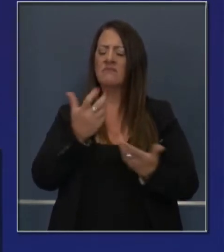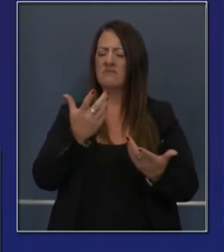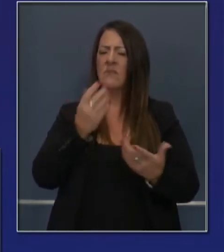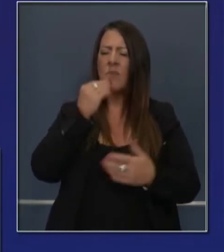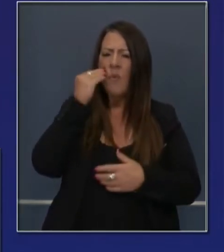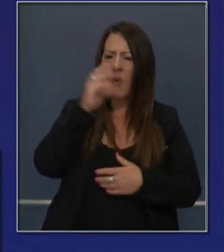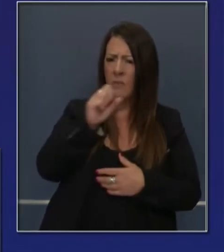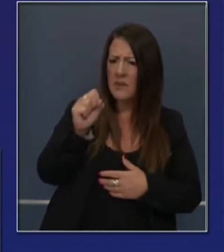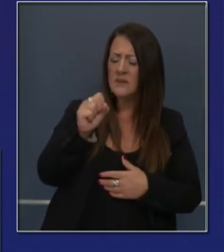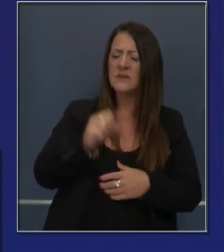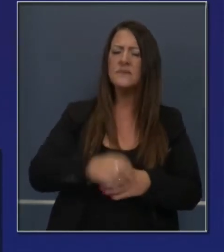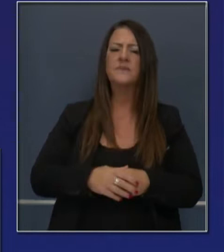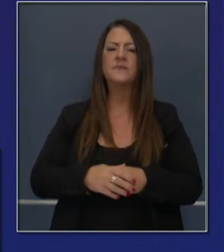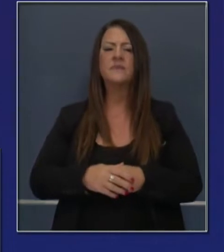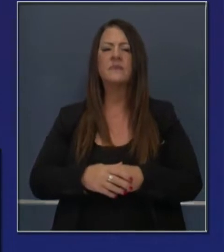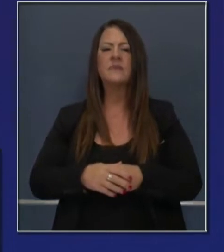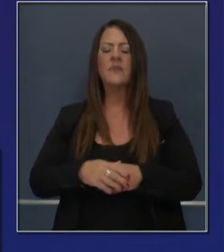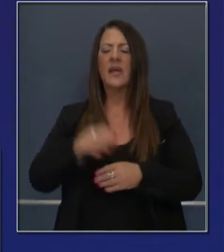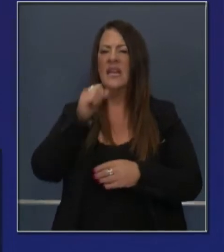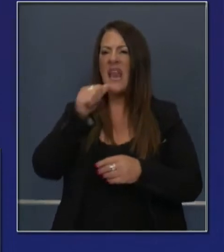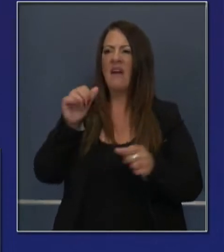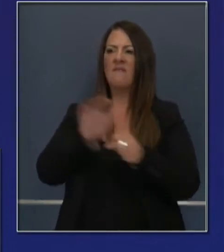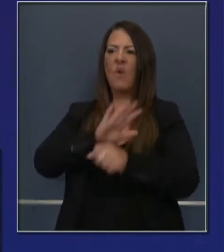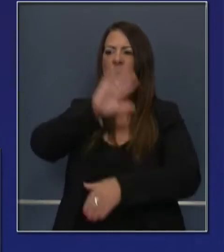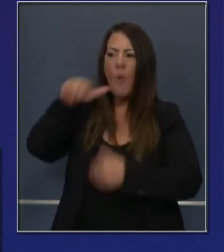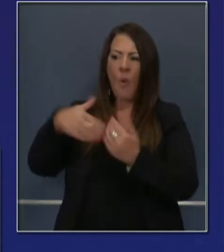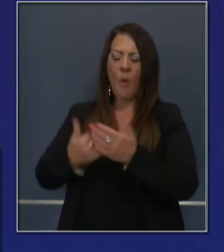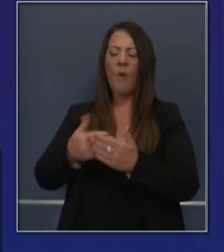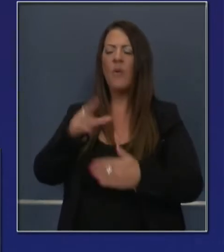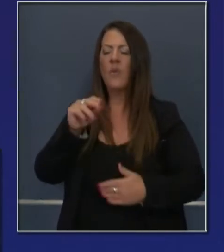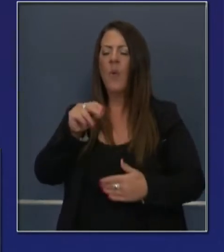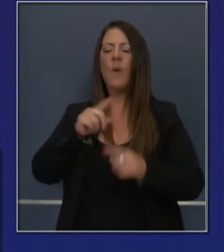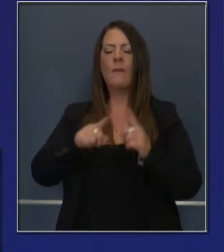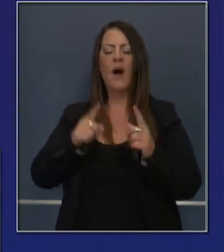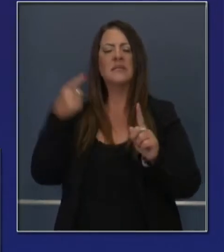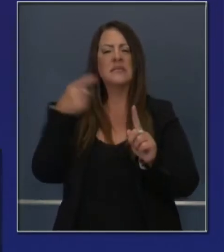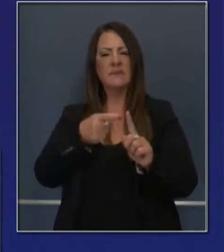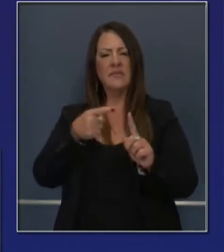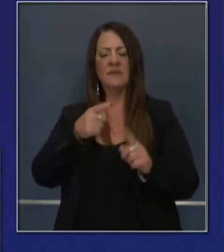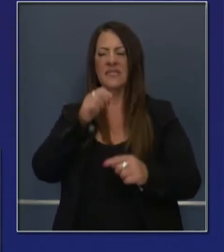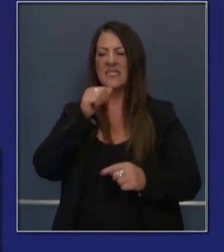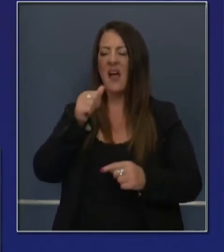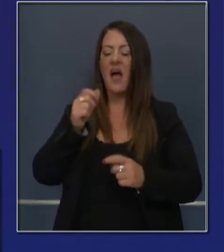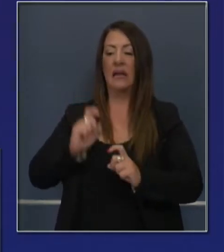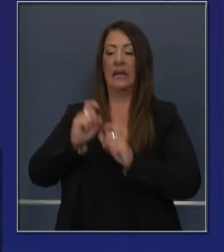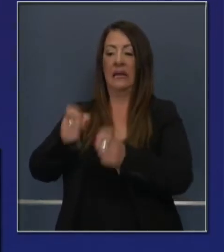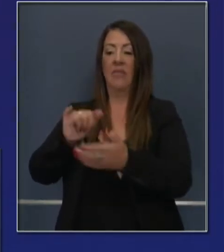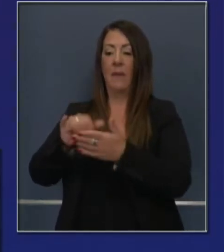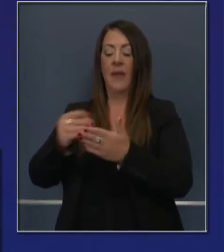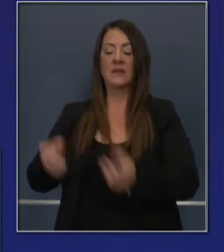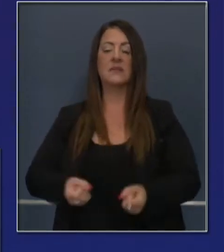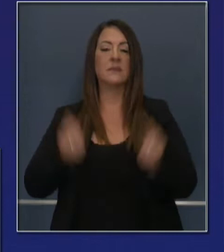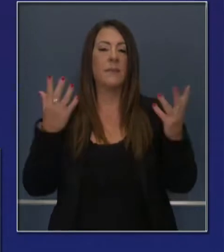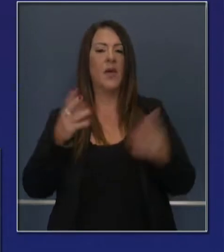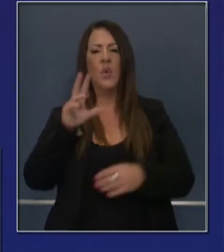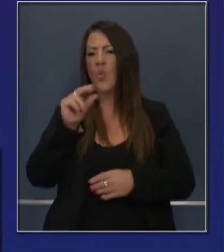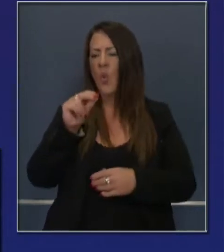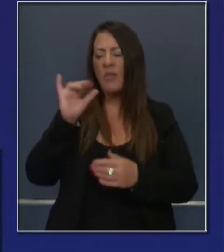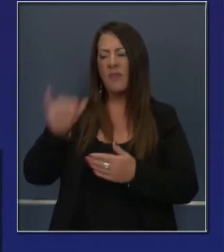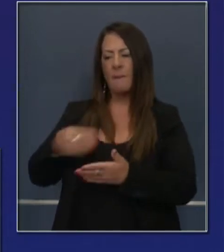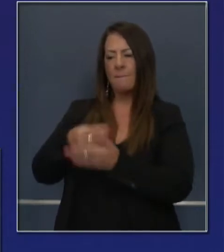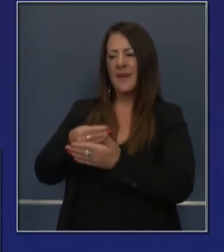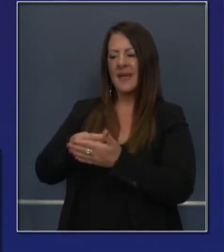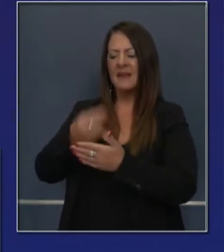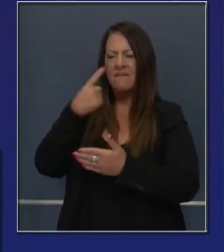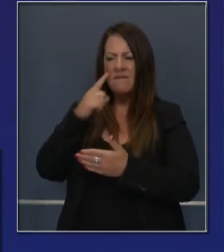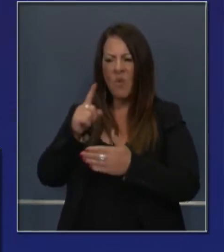that's just specifically targeting the issue of homelessness. It's not just about spending money, I recognize that. It's a resourceful